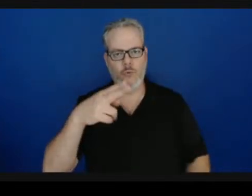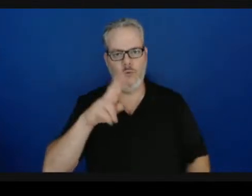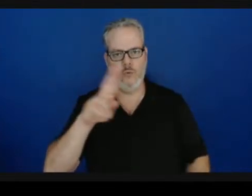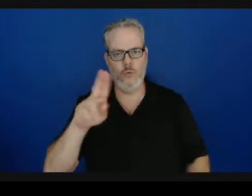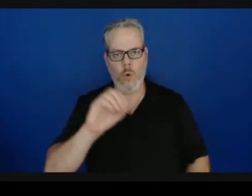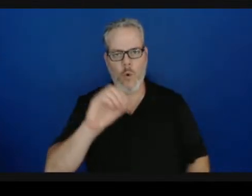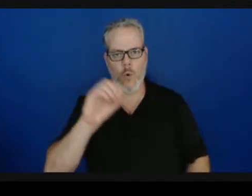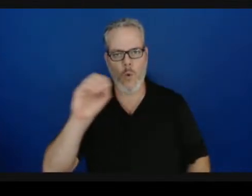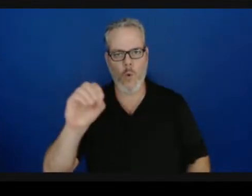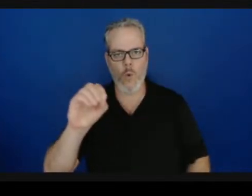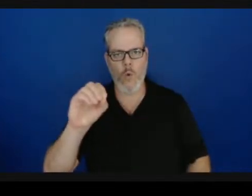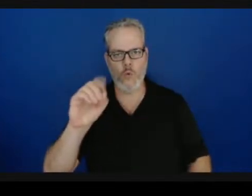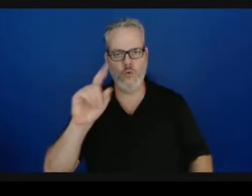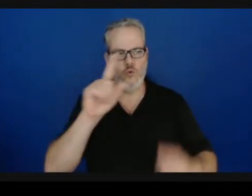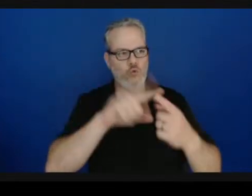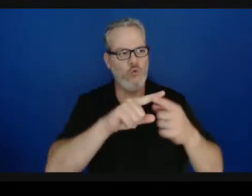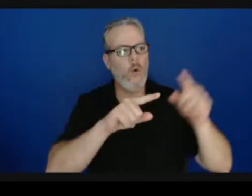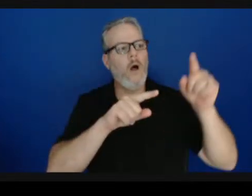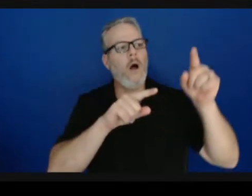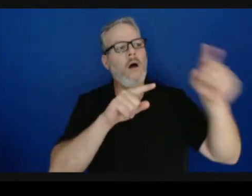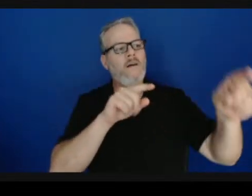All right, so that is our